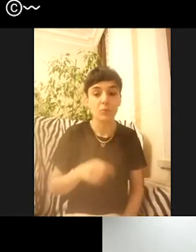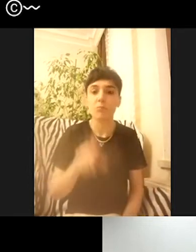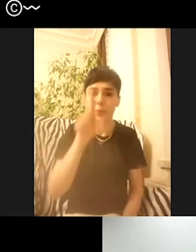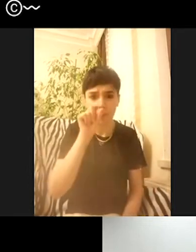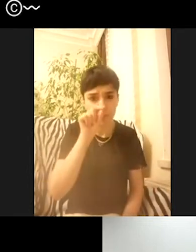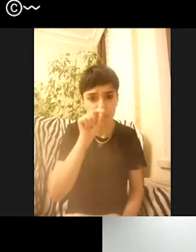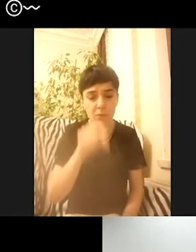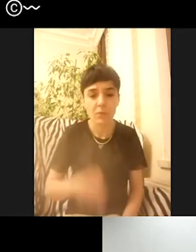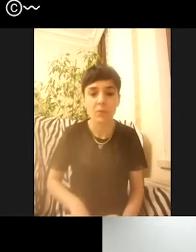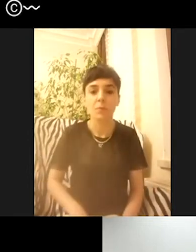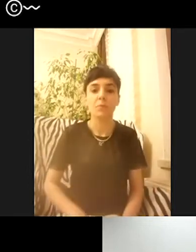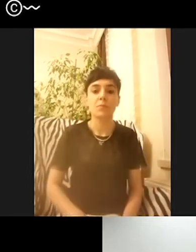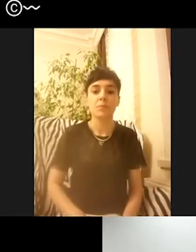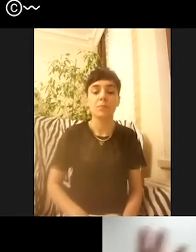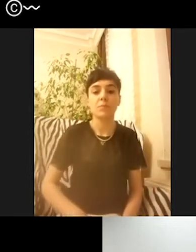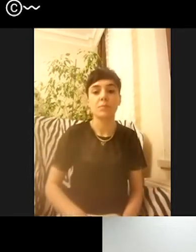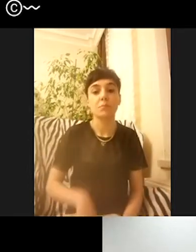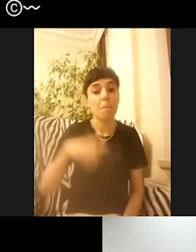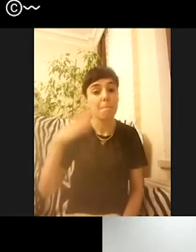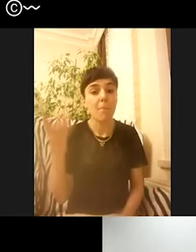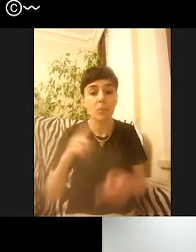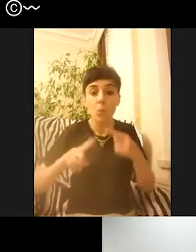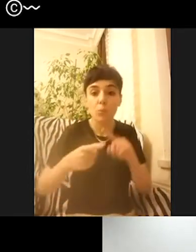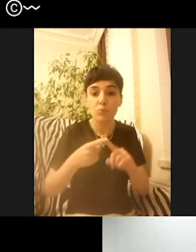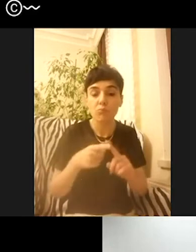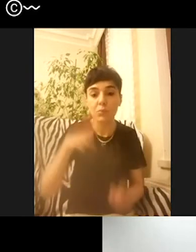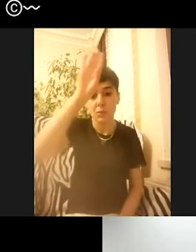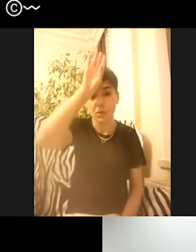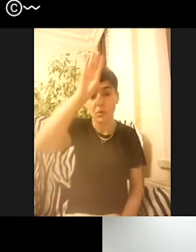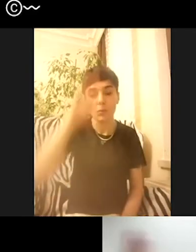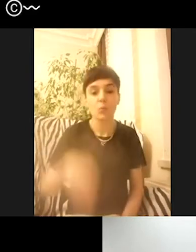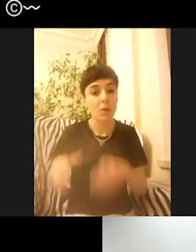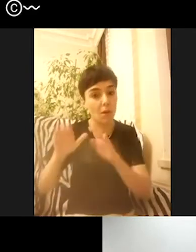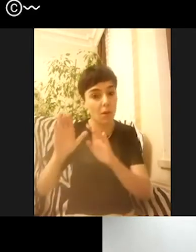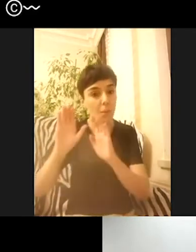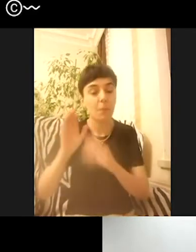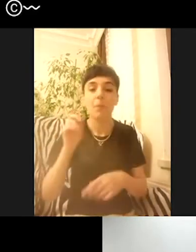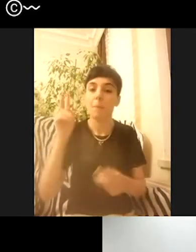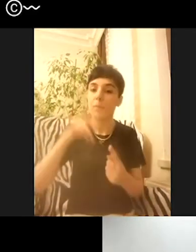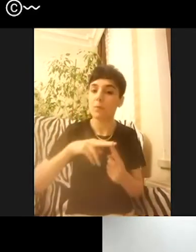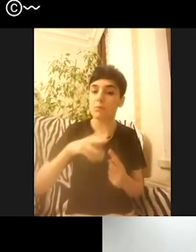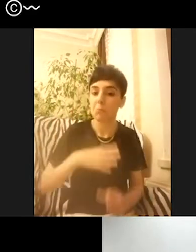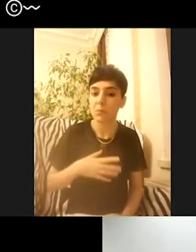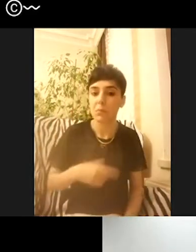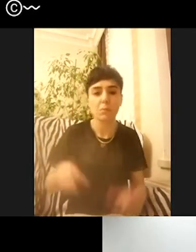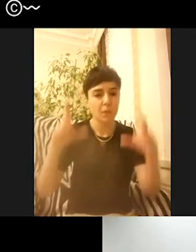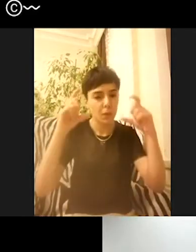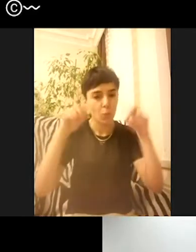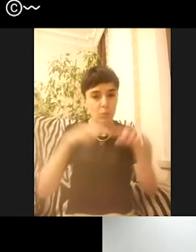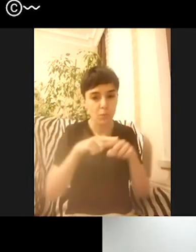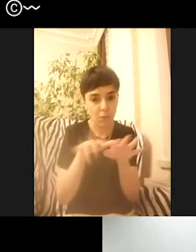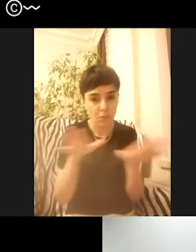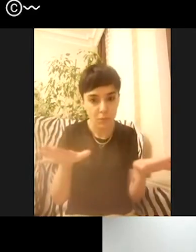it on their mobile phone and posting it, or whatever, a mini protest here in the Netherlands.